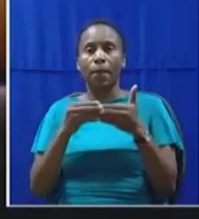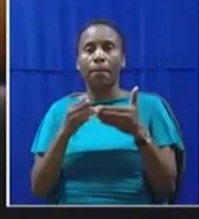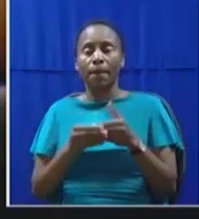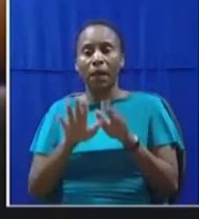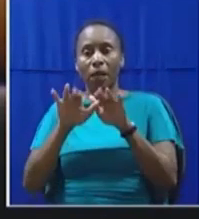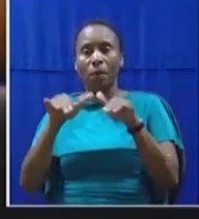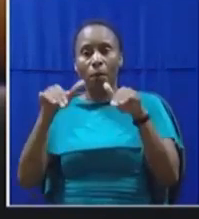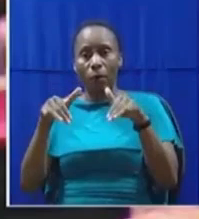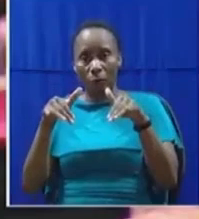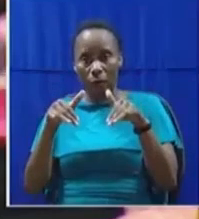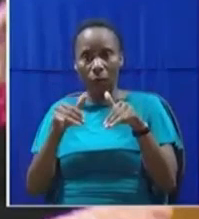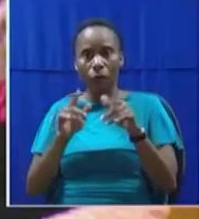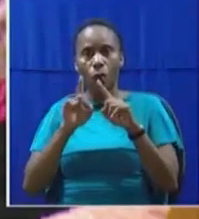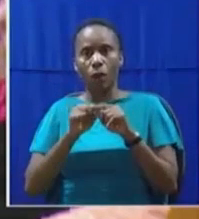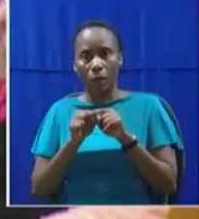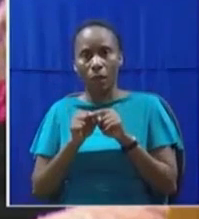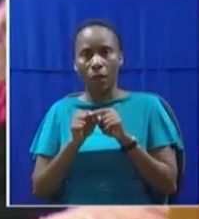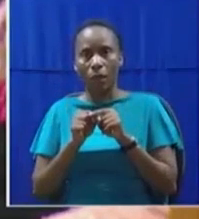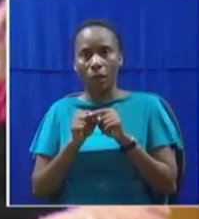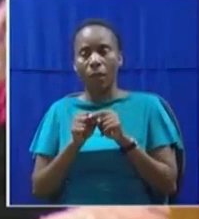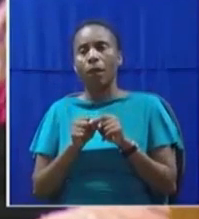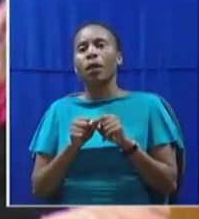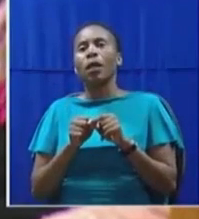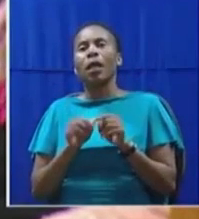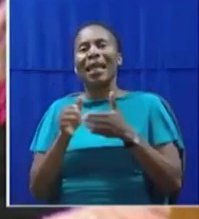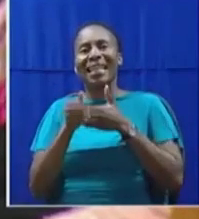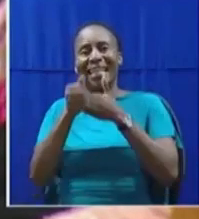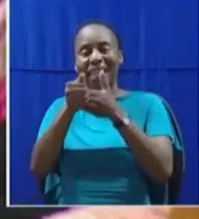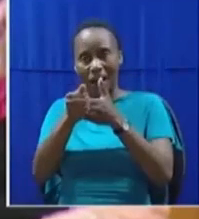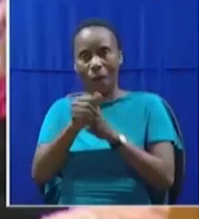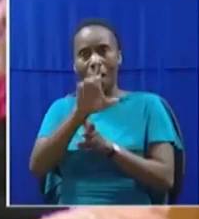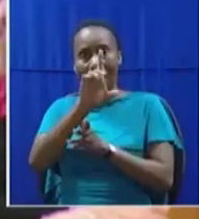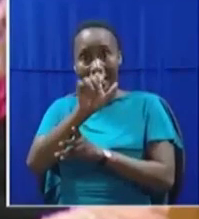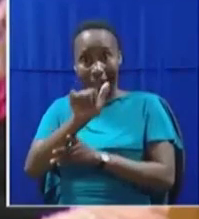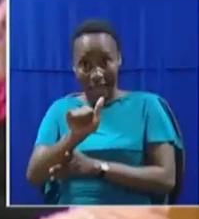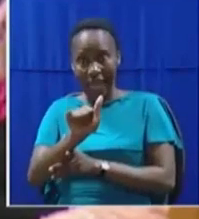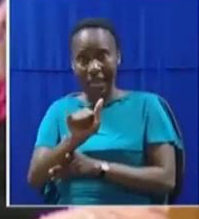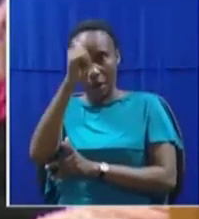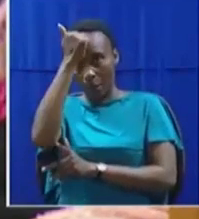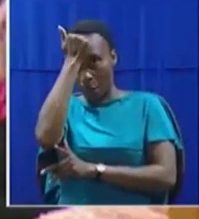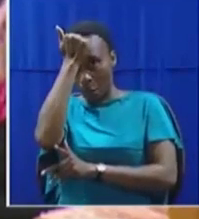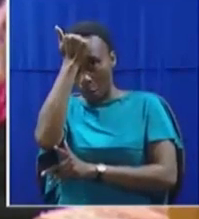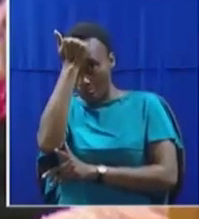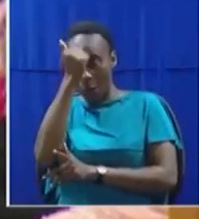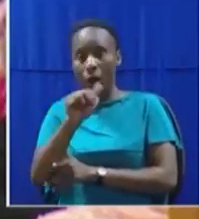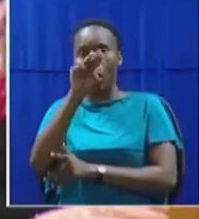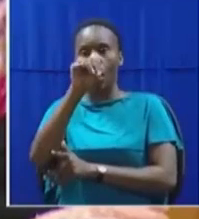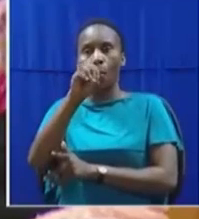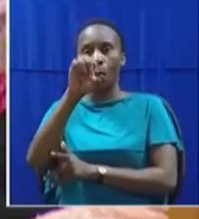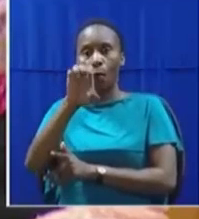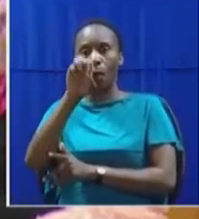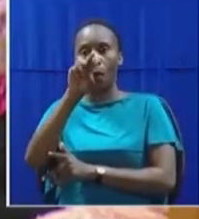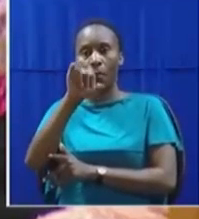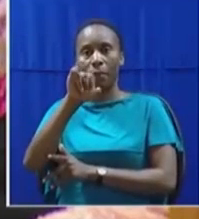referring to the leader of the party as being a mumish and a mukhu, and I say that that is unparliamentary.